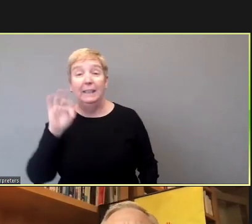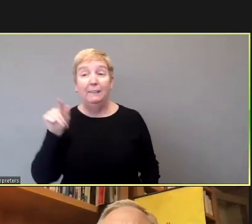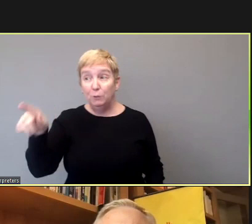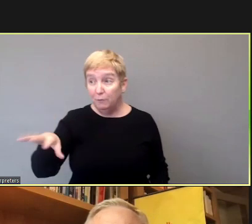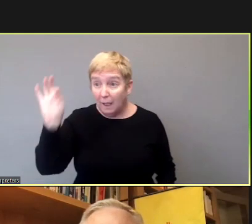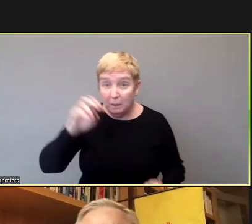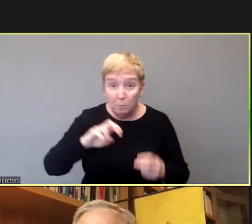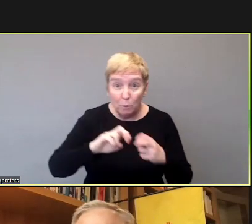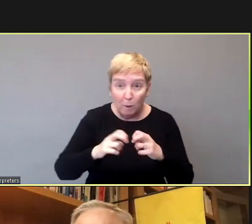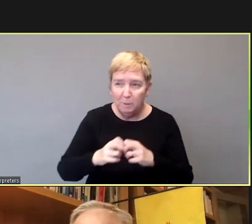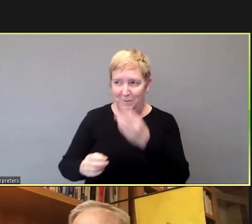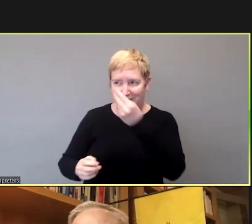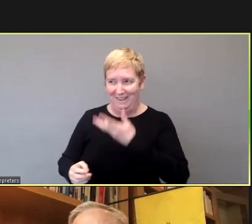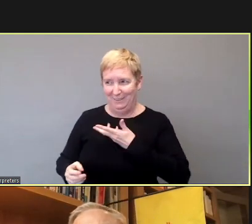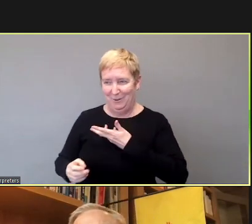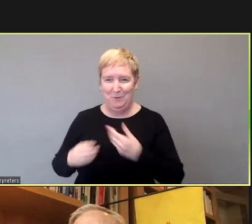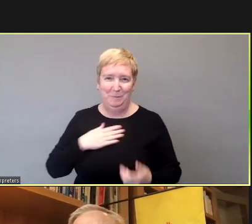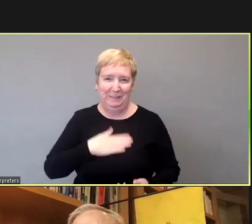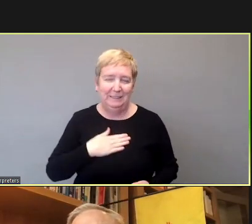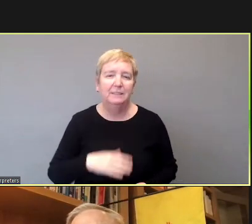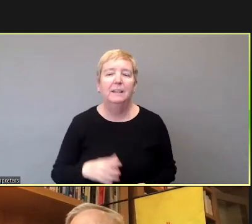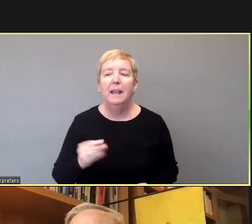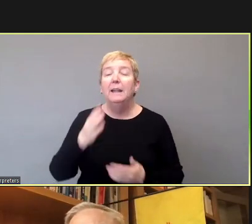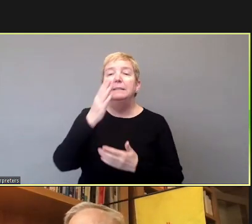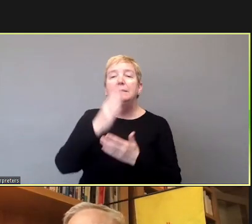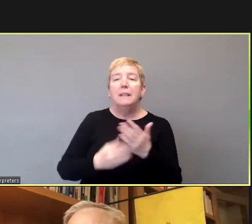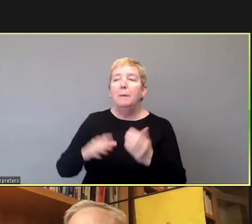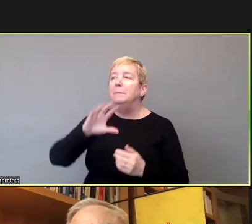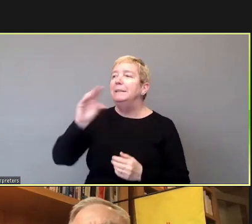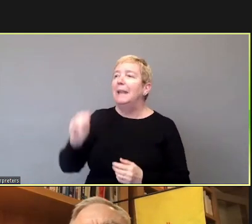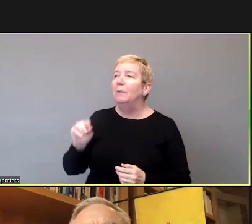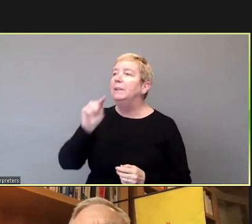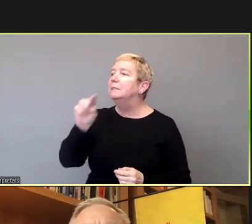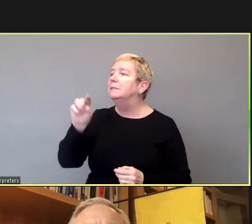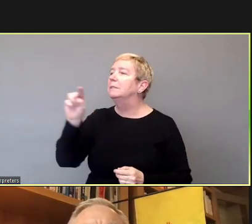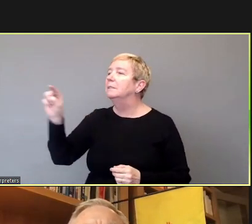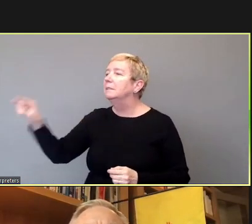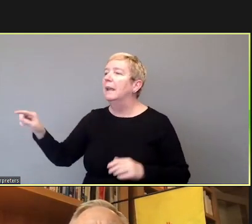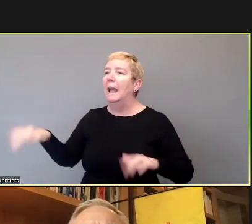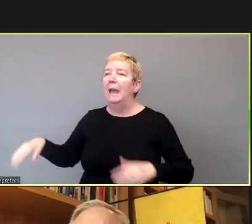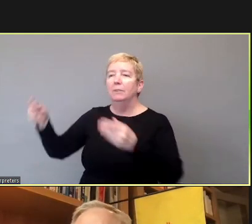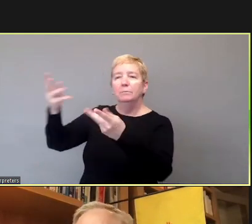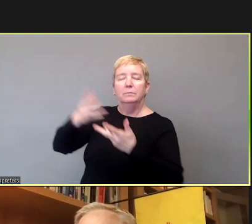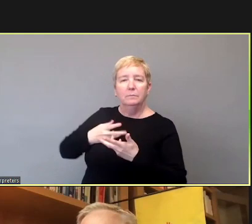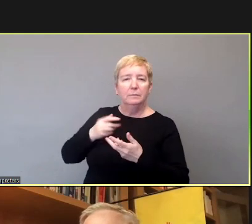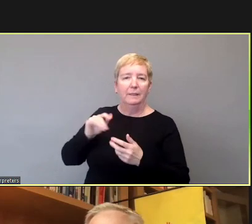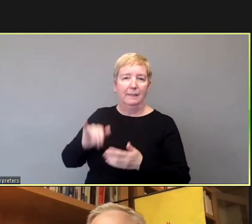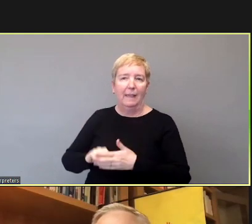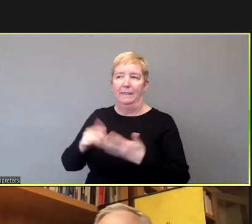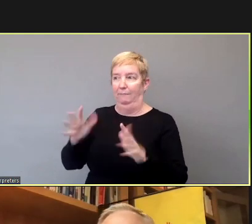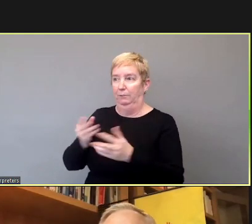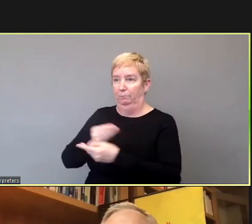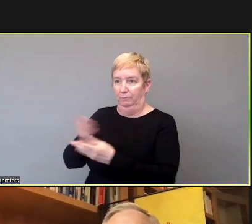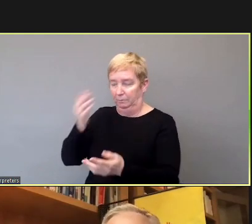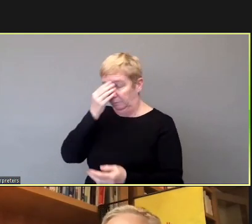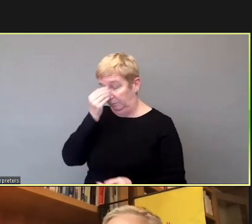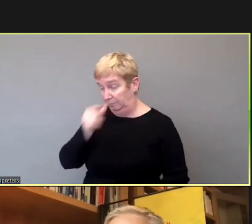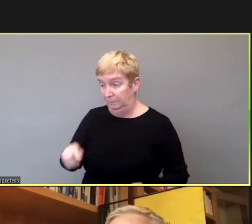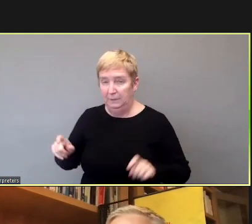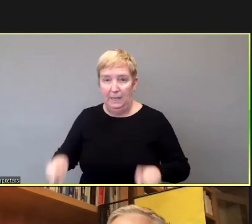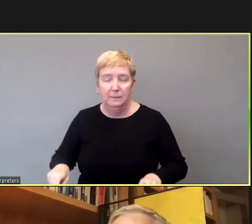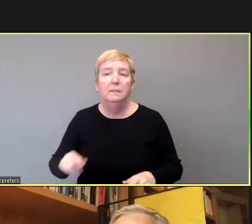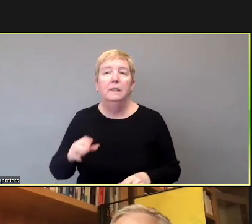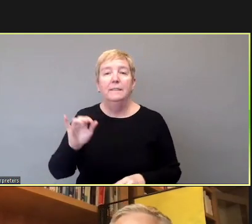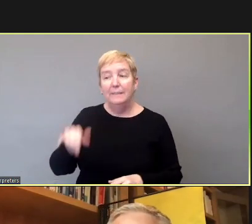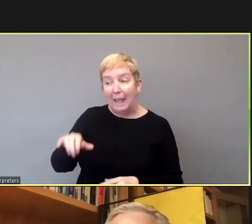there are some counties where we haven't gotten reports just yet on distribution. And in those situations, we give you the